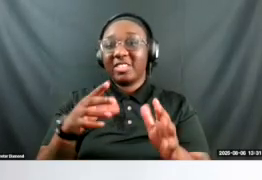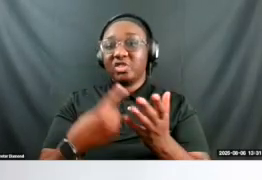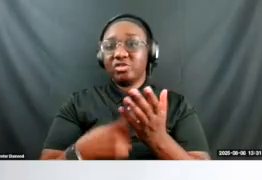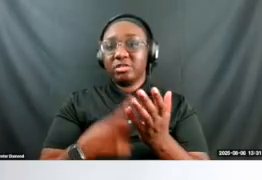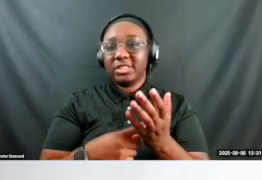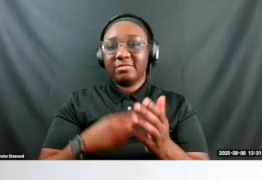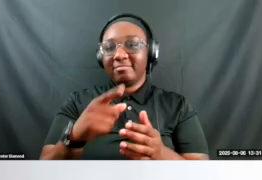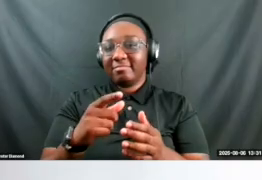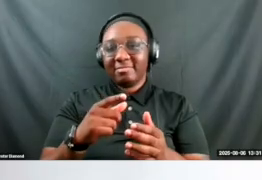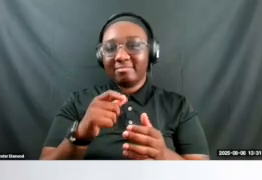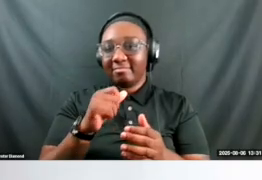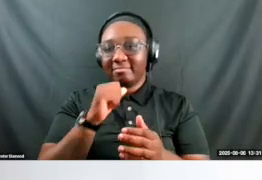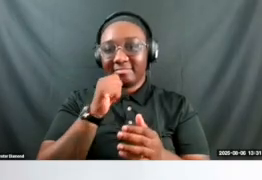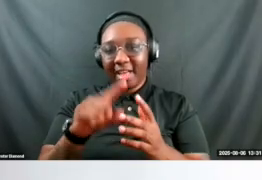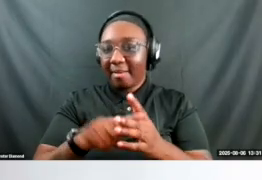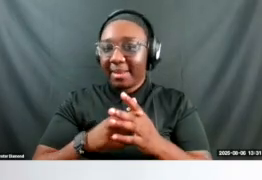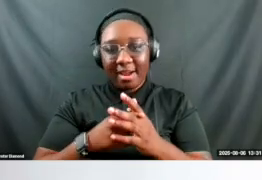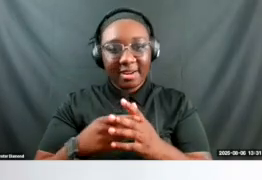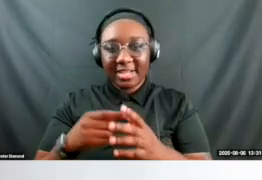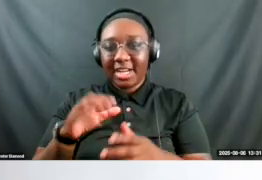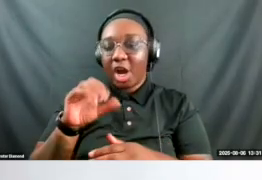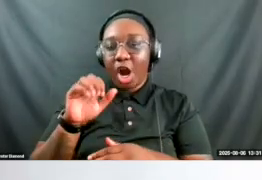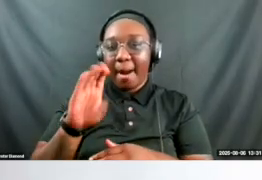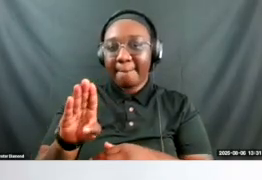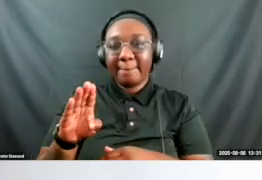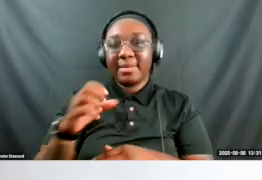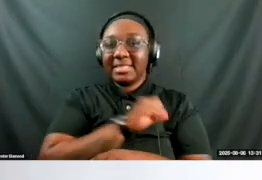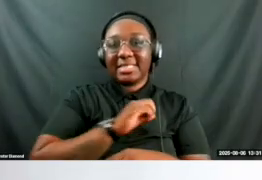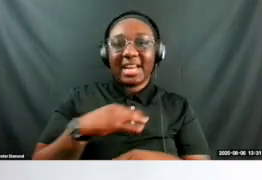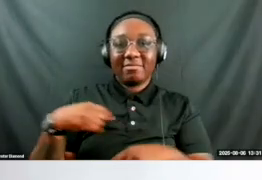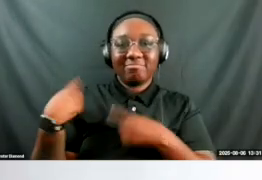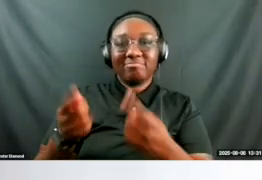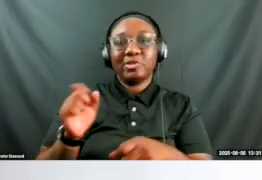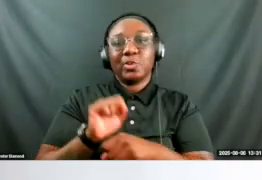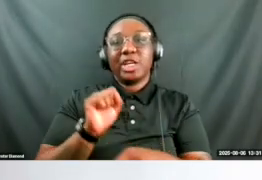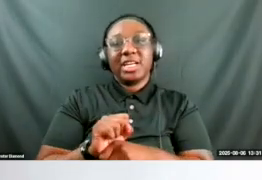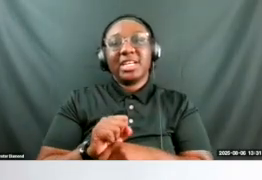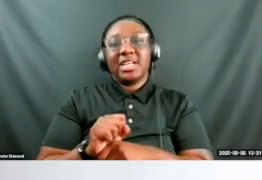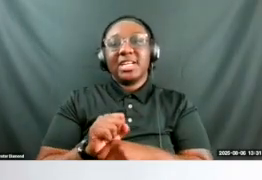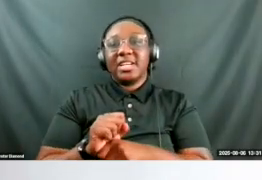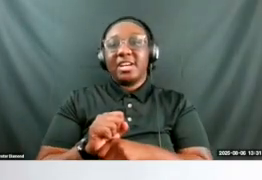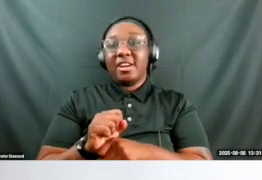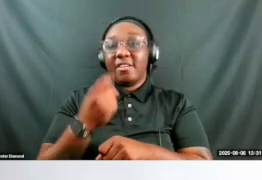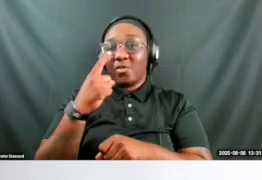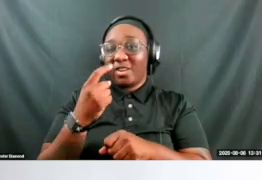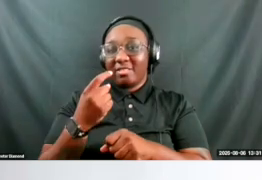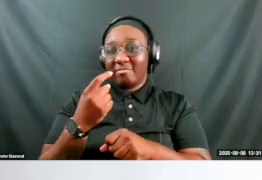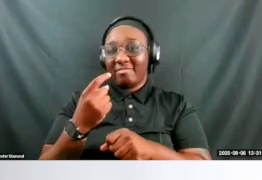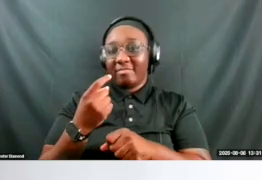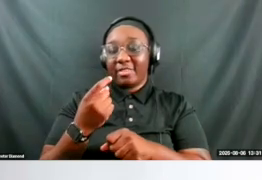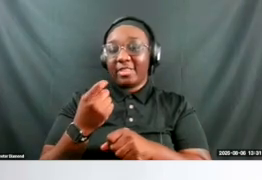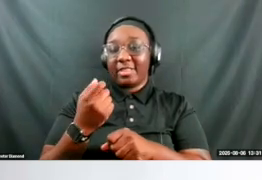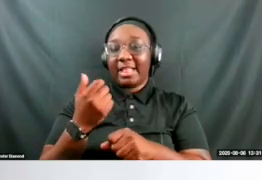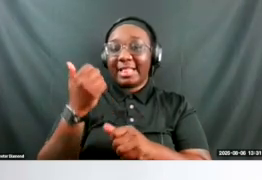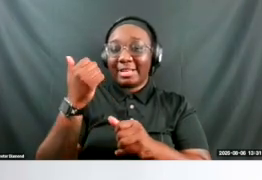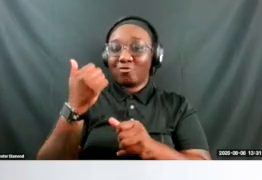program administrator collaboration meetings, work groups, and symposium events for the past several years. The board